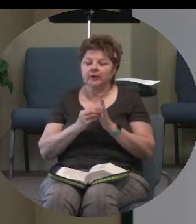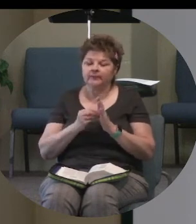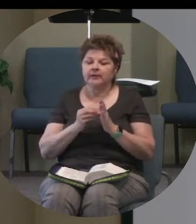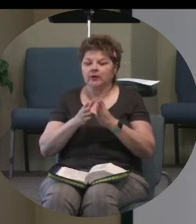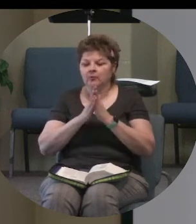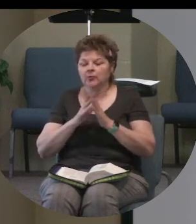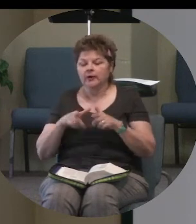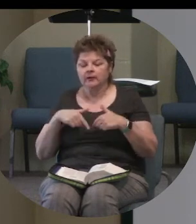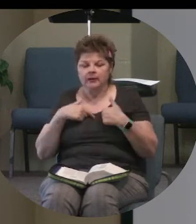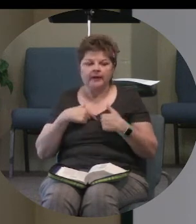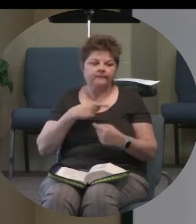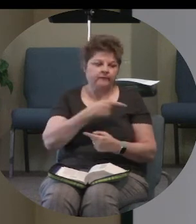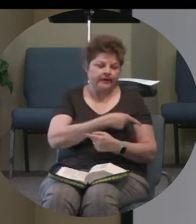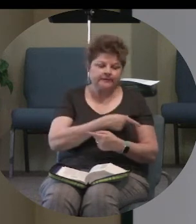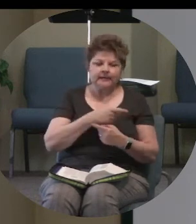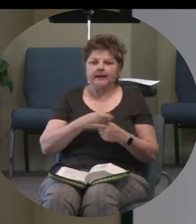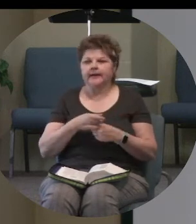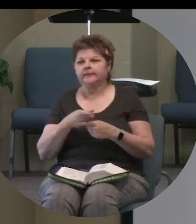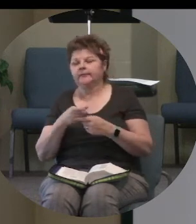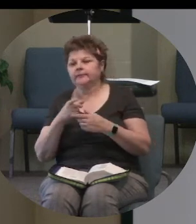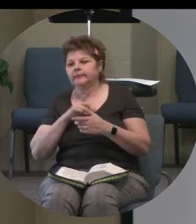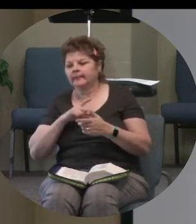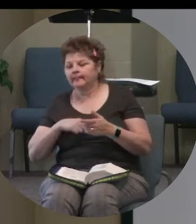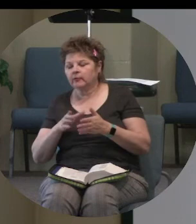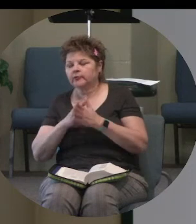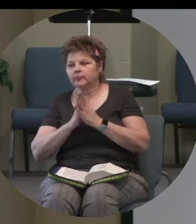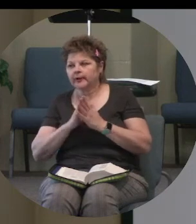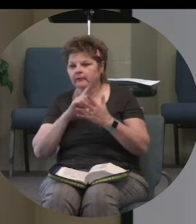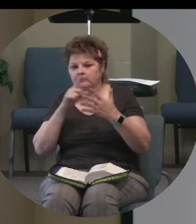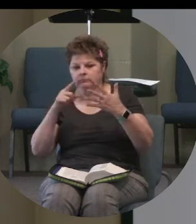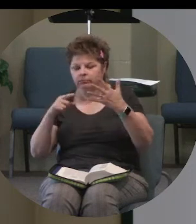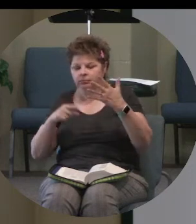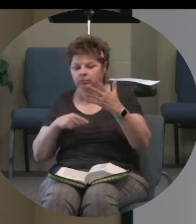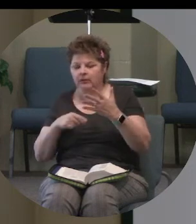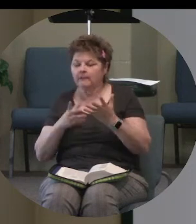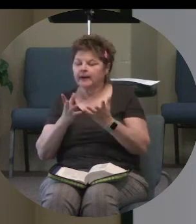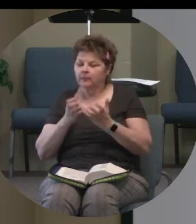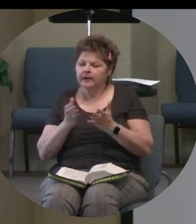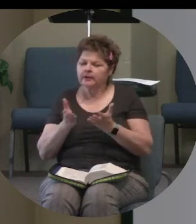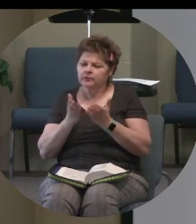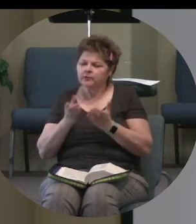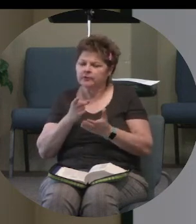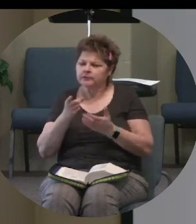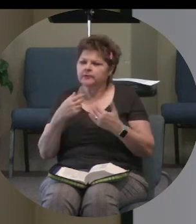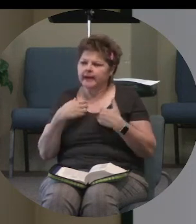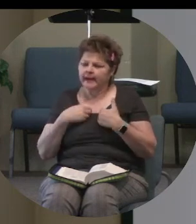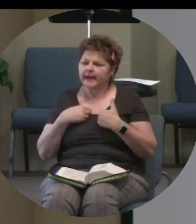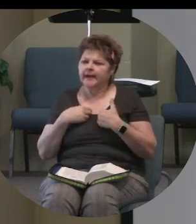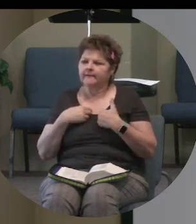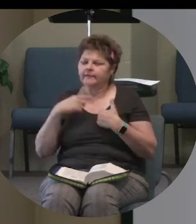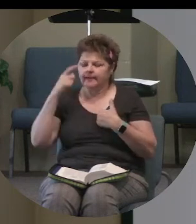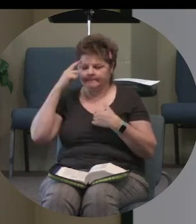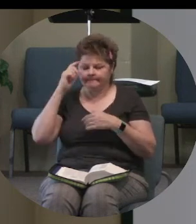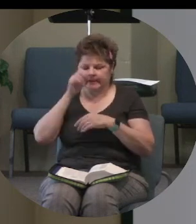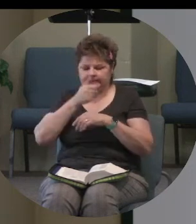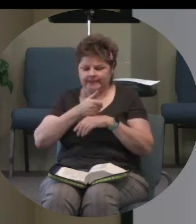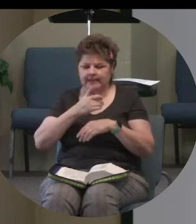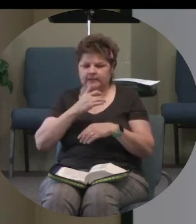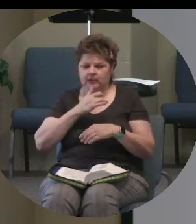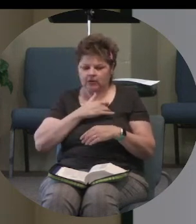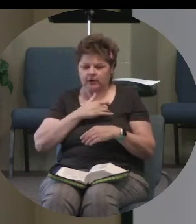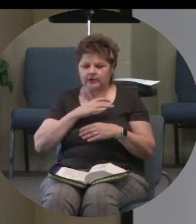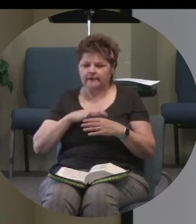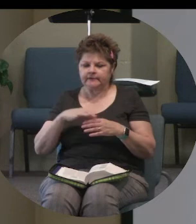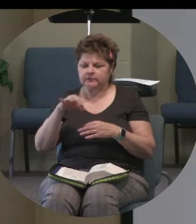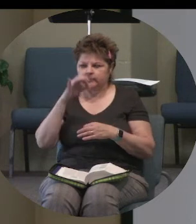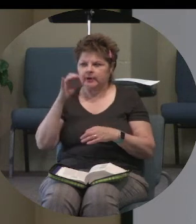the Lord's Prayer, after all these things, but I want to encourage you to have the mindset and the heart of a Spirit-filled